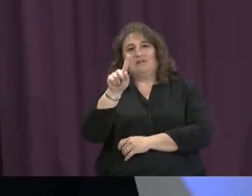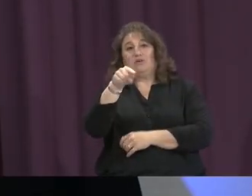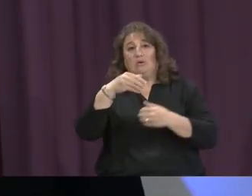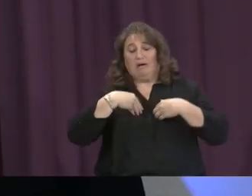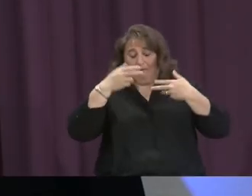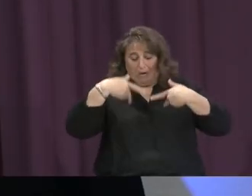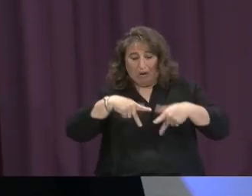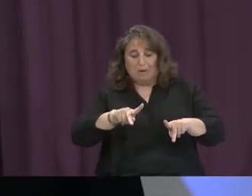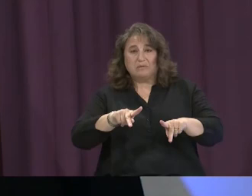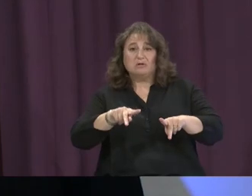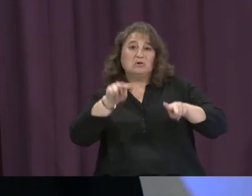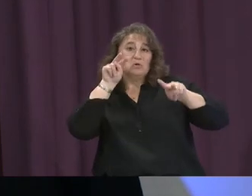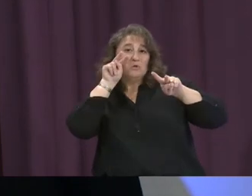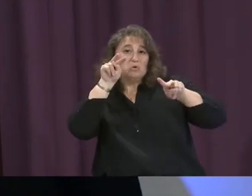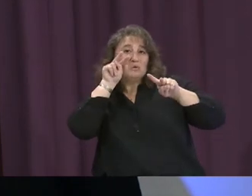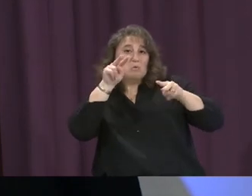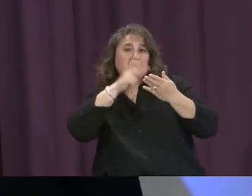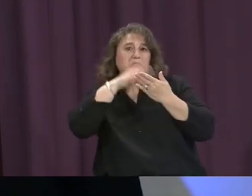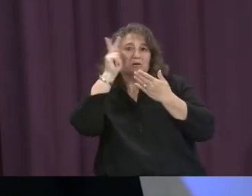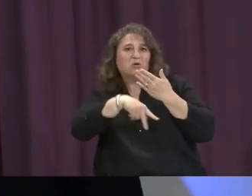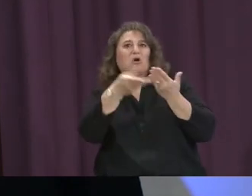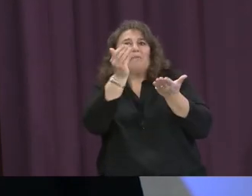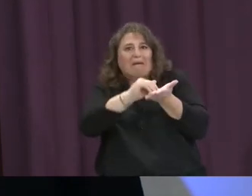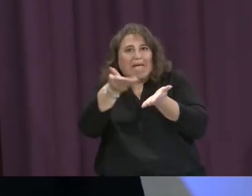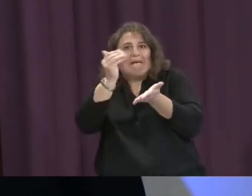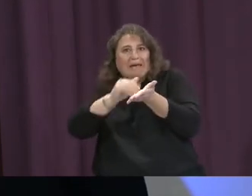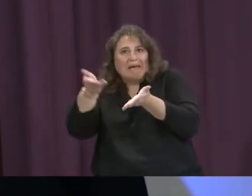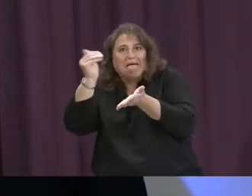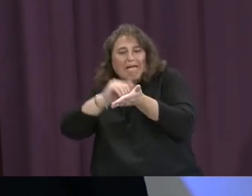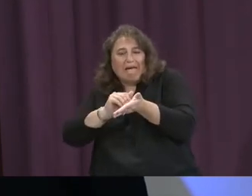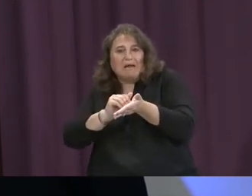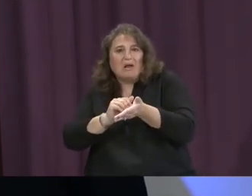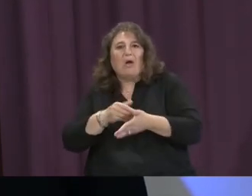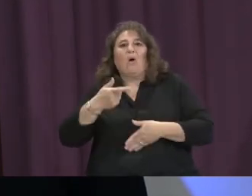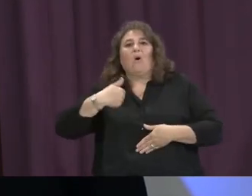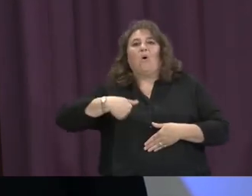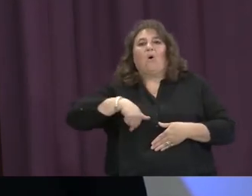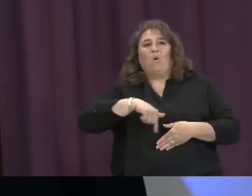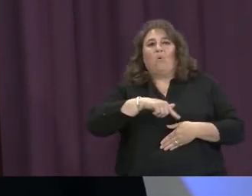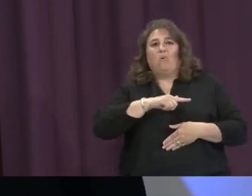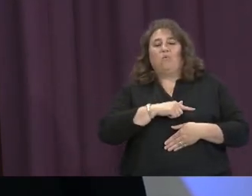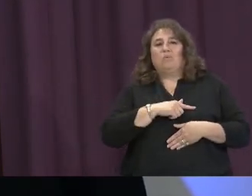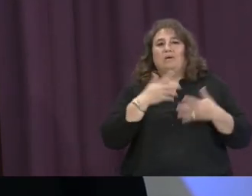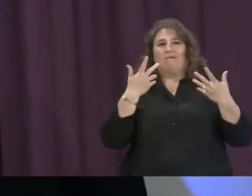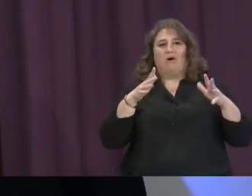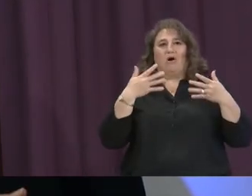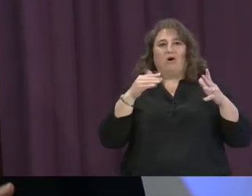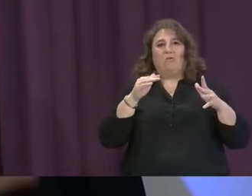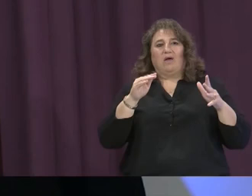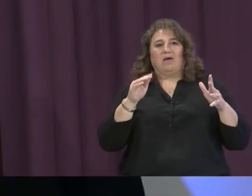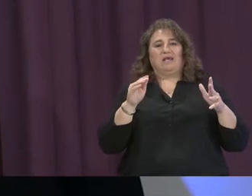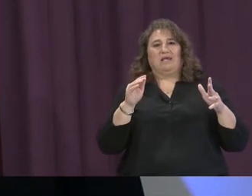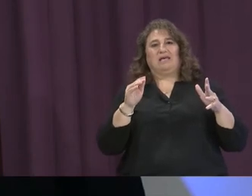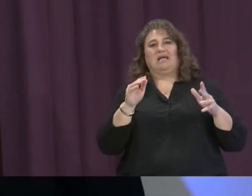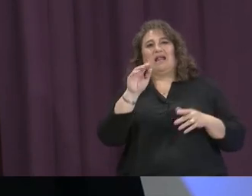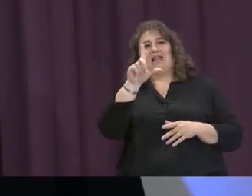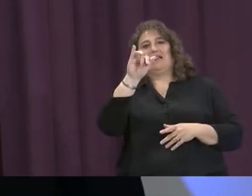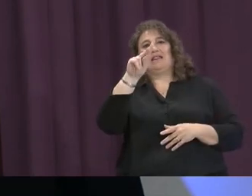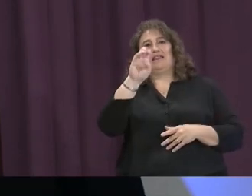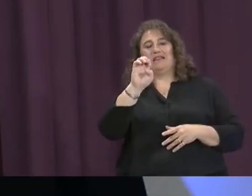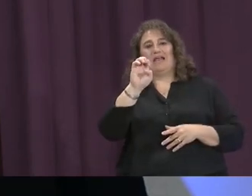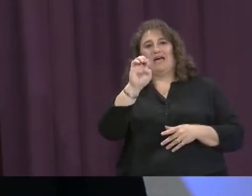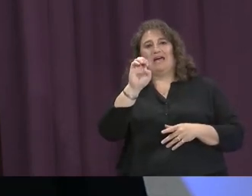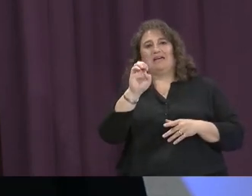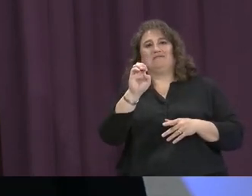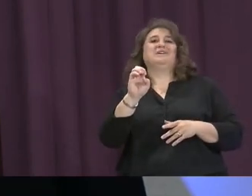to watch these shows over and over. So we have already live taped our first two shows, and